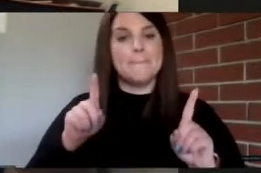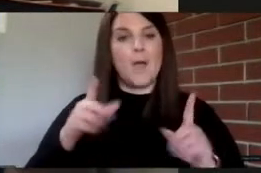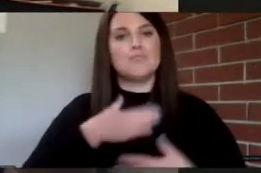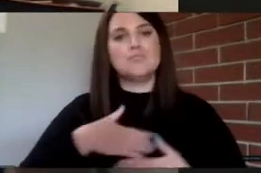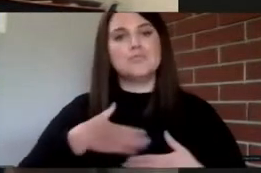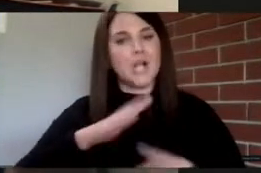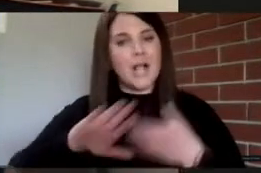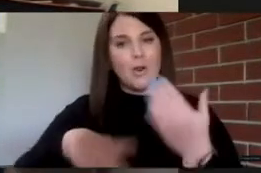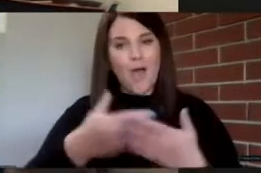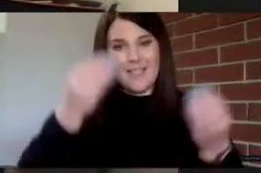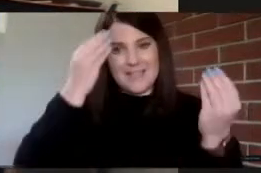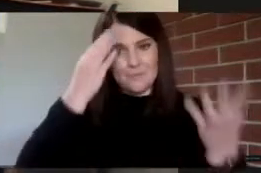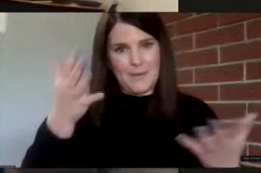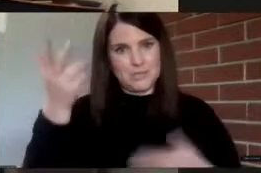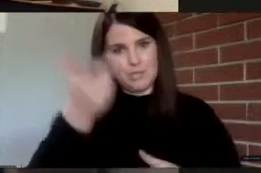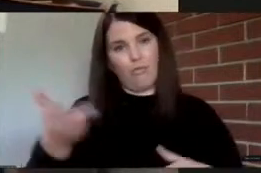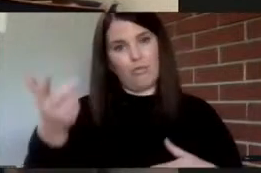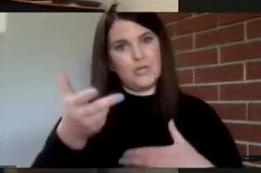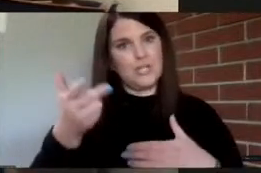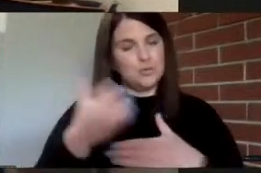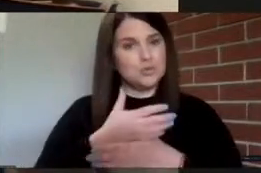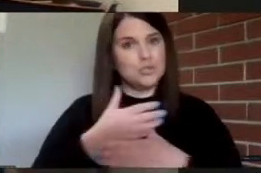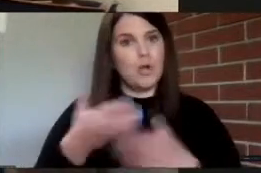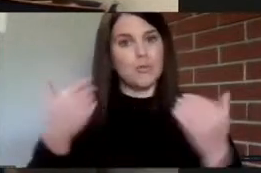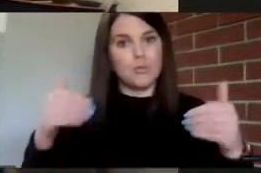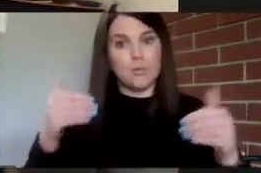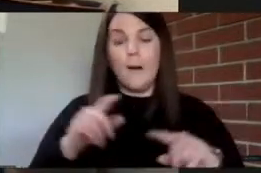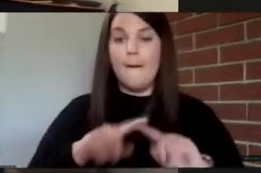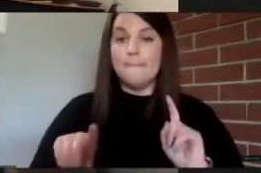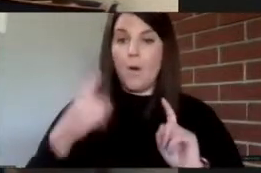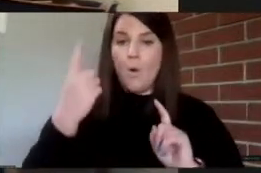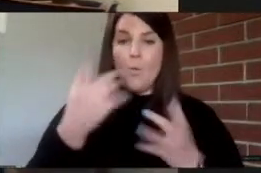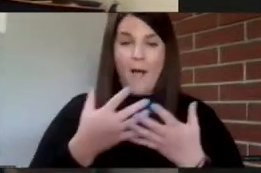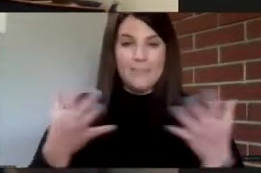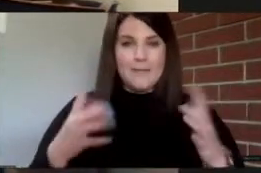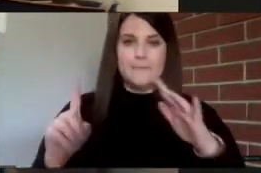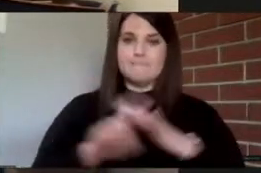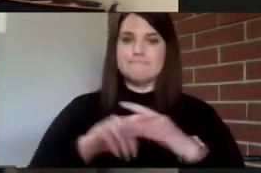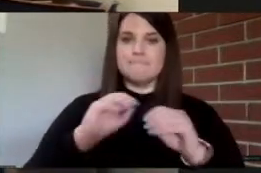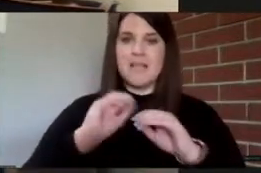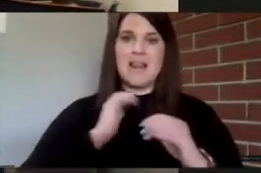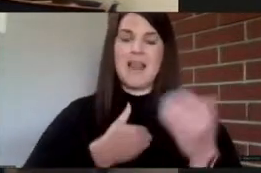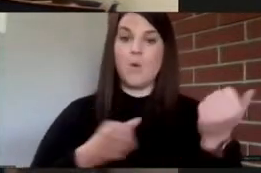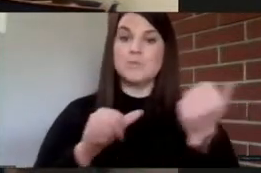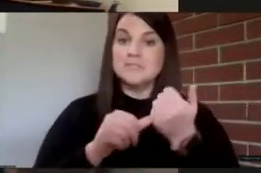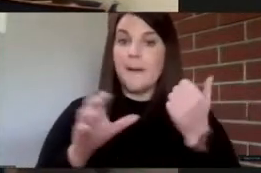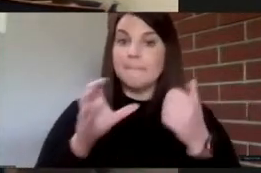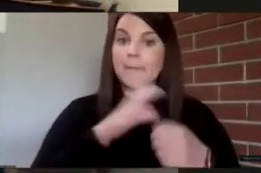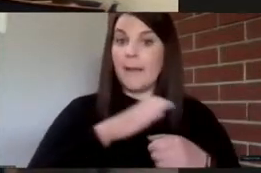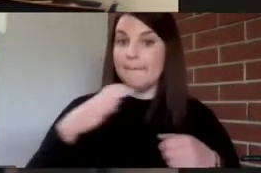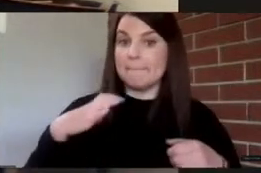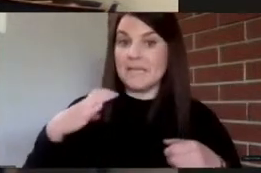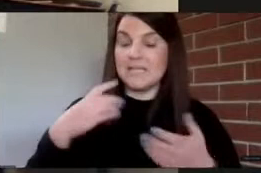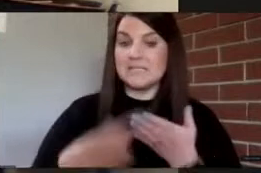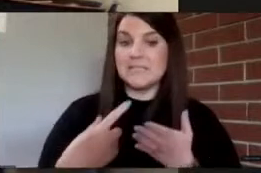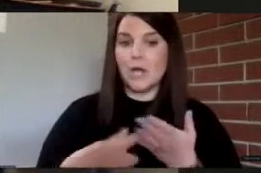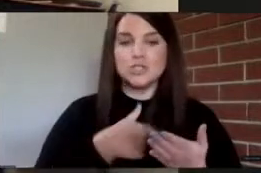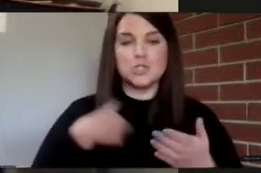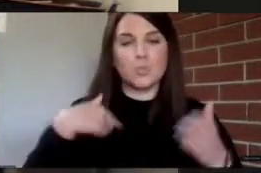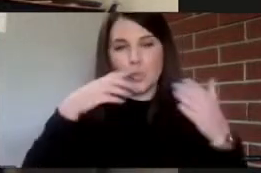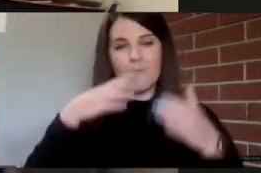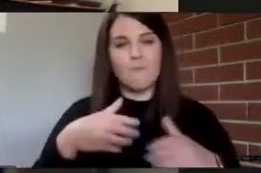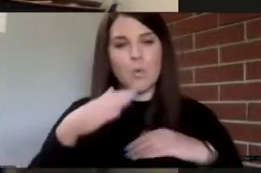information that the 3 of you have shared. But one of the things that came up in our subcommittee discussion was focused on